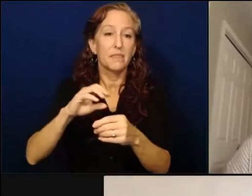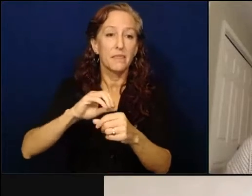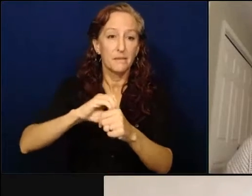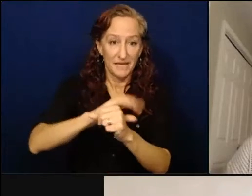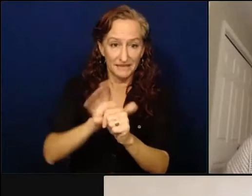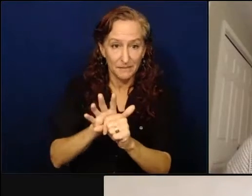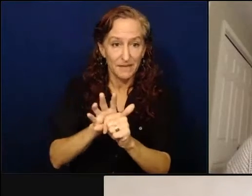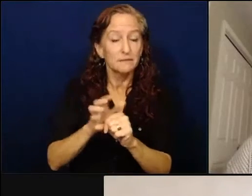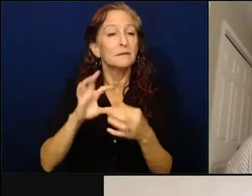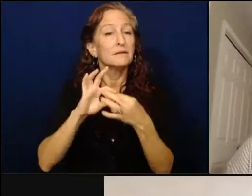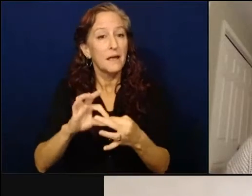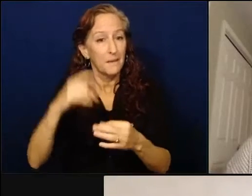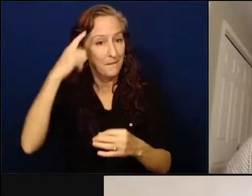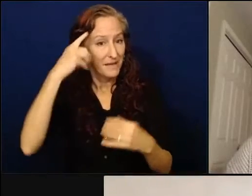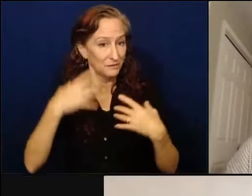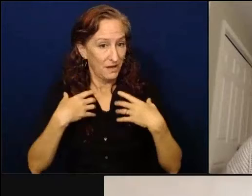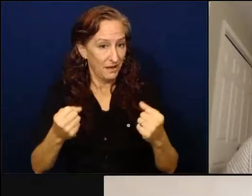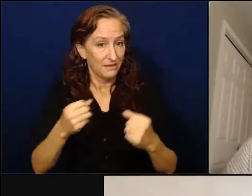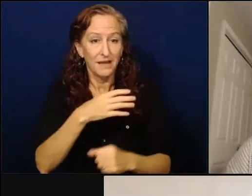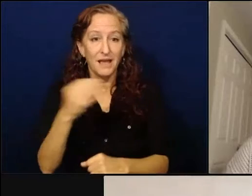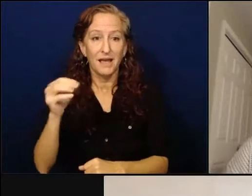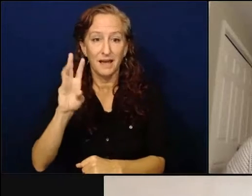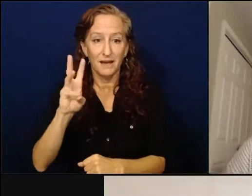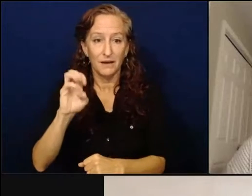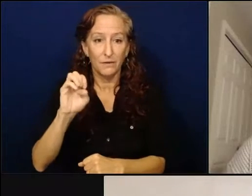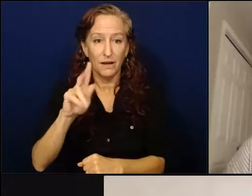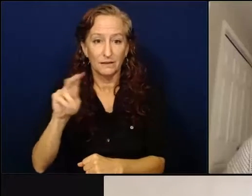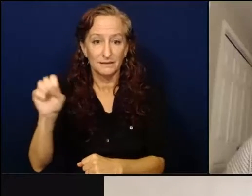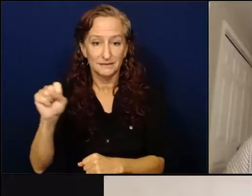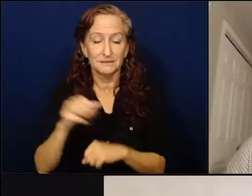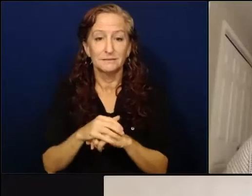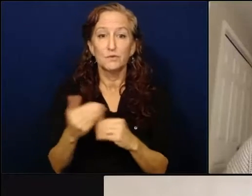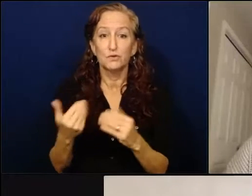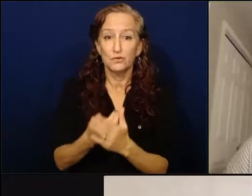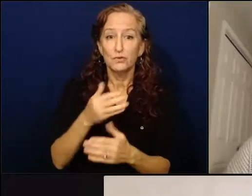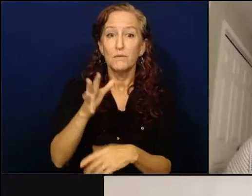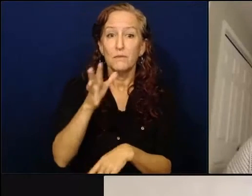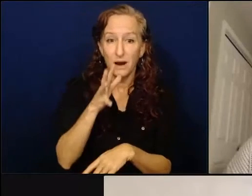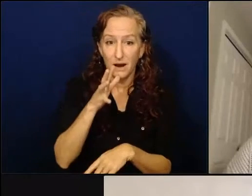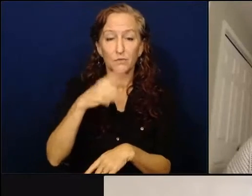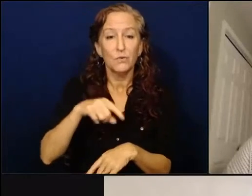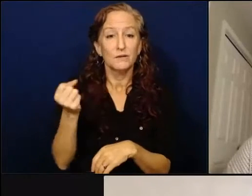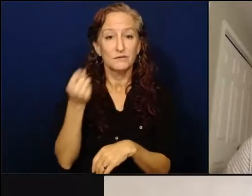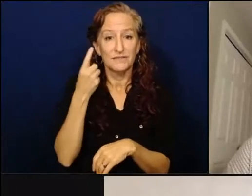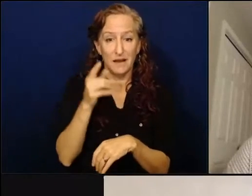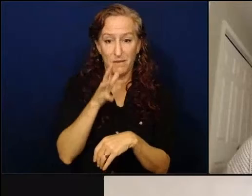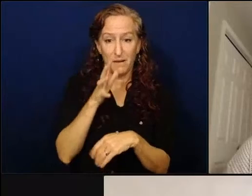wellness for new mothers and for families generally, because we know that the isolation